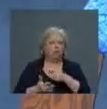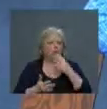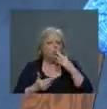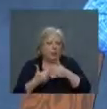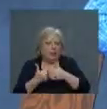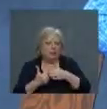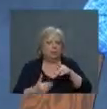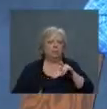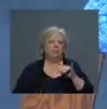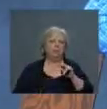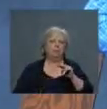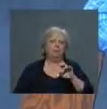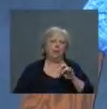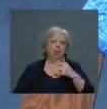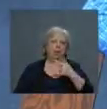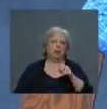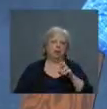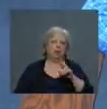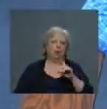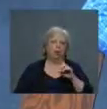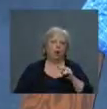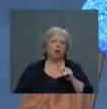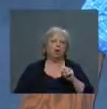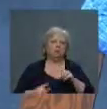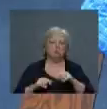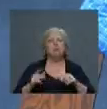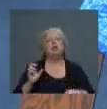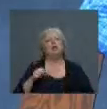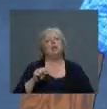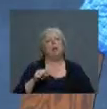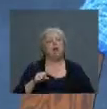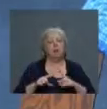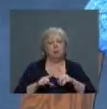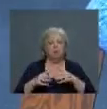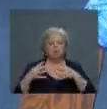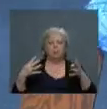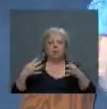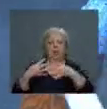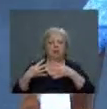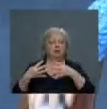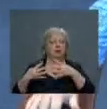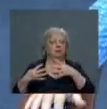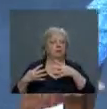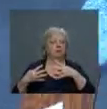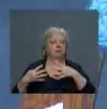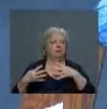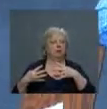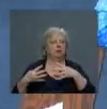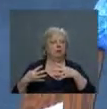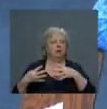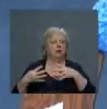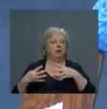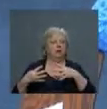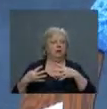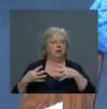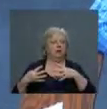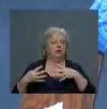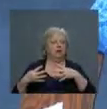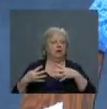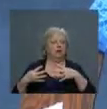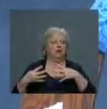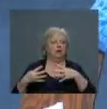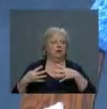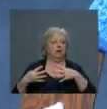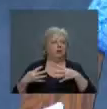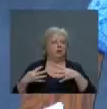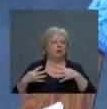Gardens and... Yeah. Yeah. Okay. But your passive gates are defeated by just laying a piece of metal on top of the loop like that,